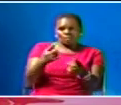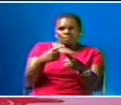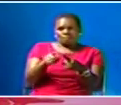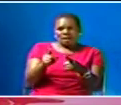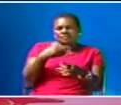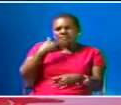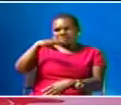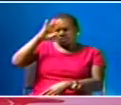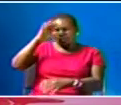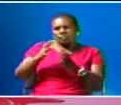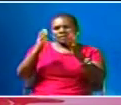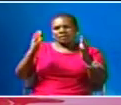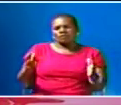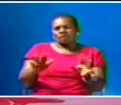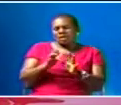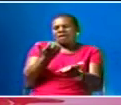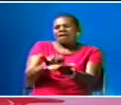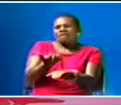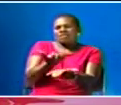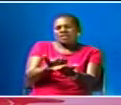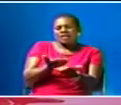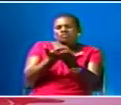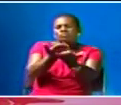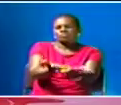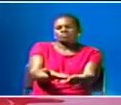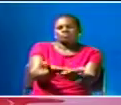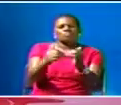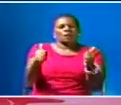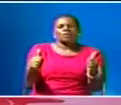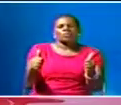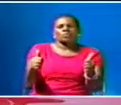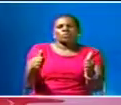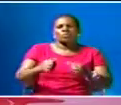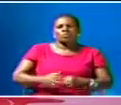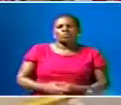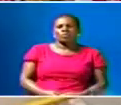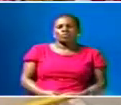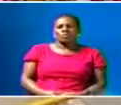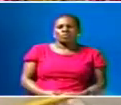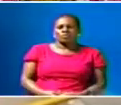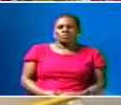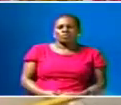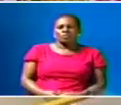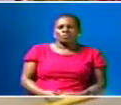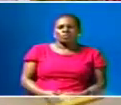expressed disappointment that no evidence had been tabled before them yet.